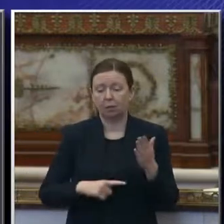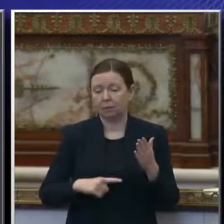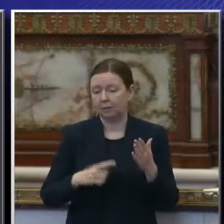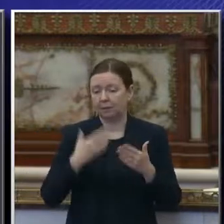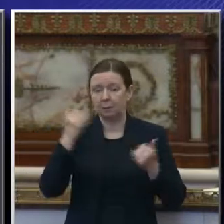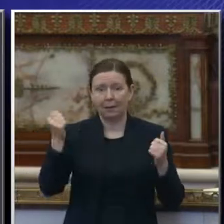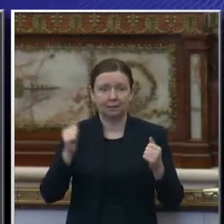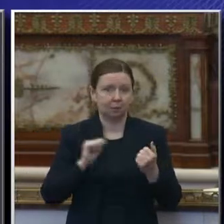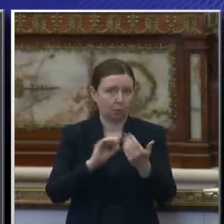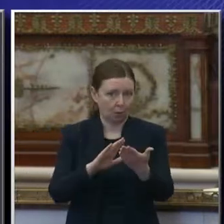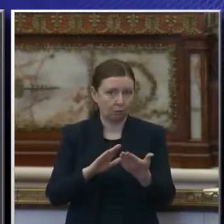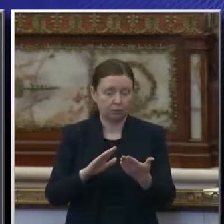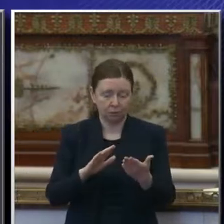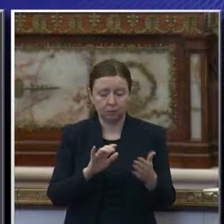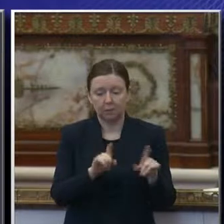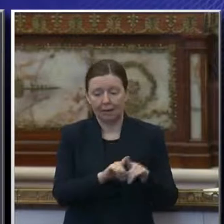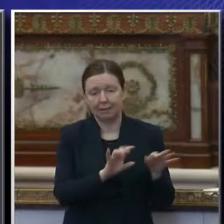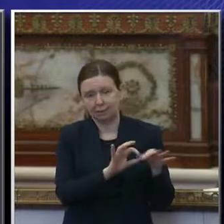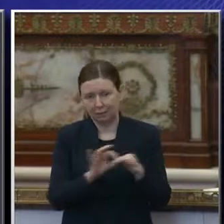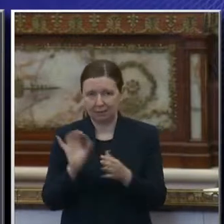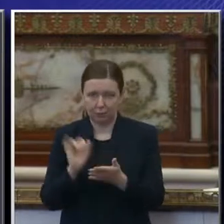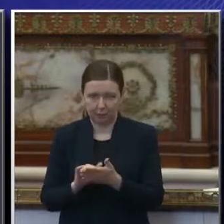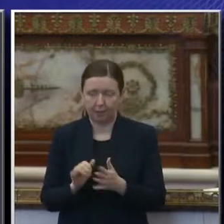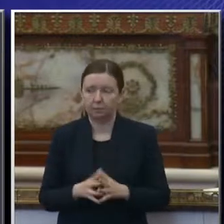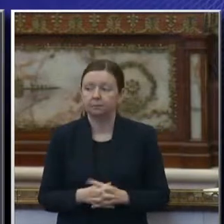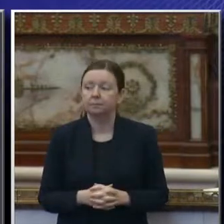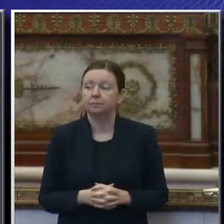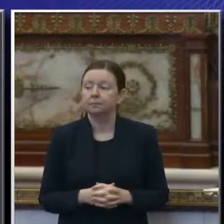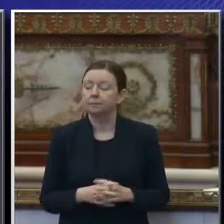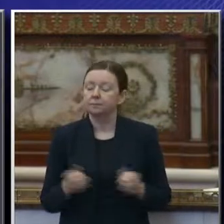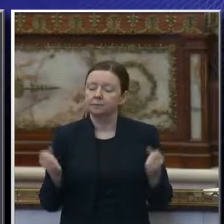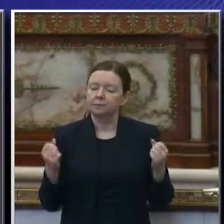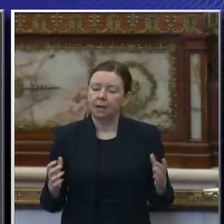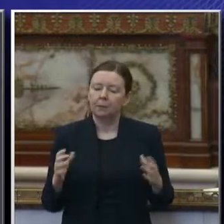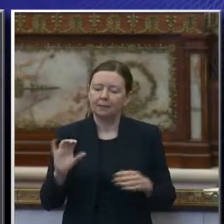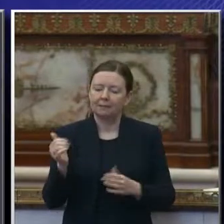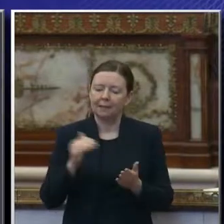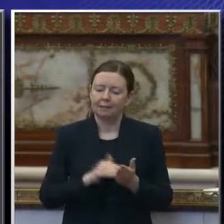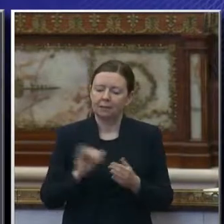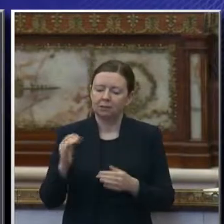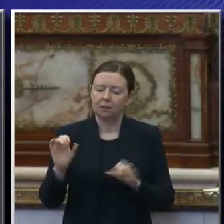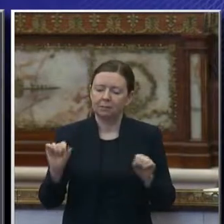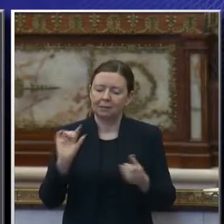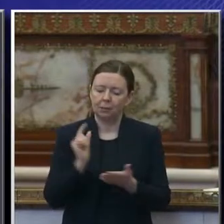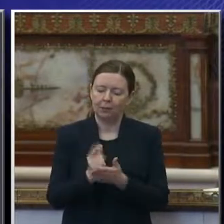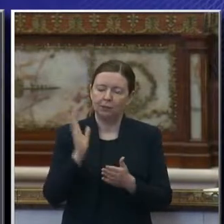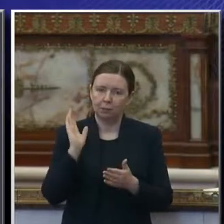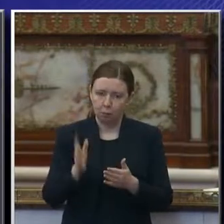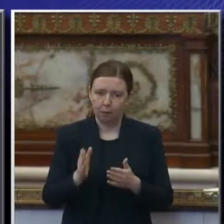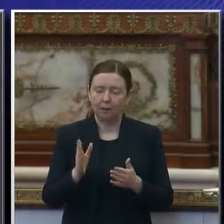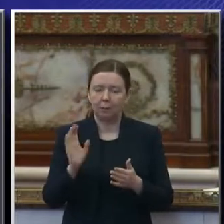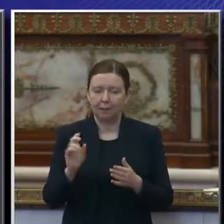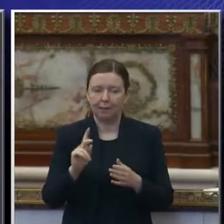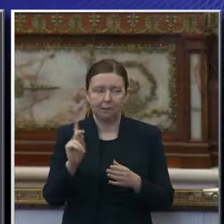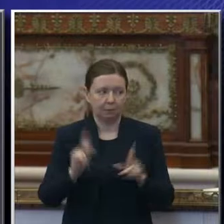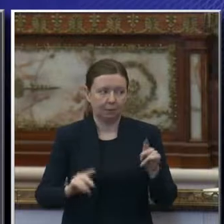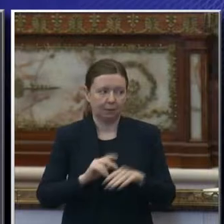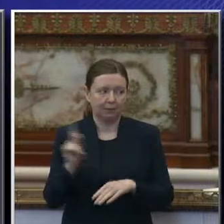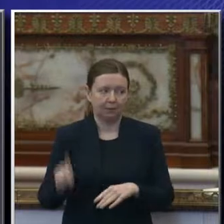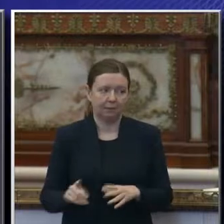approach would be as it relates to that. How many of the 10,000 jobs can you guarantee will go to Philadelphia